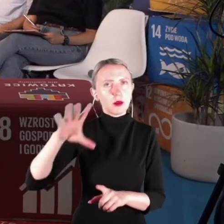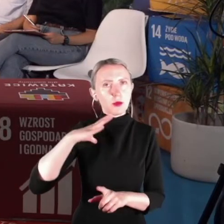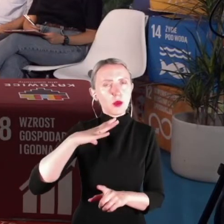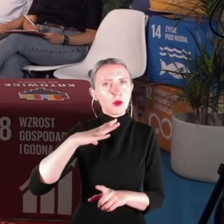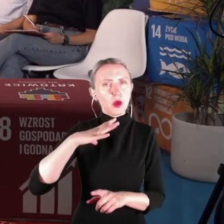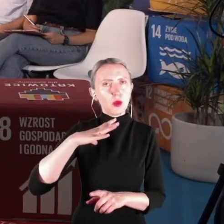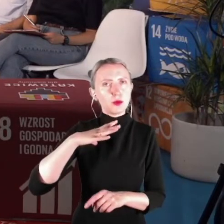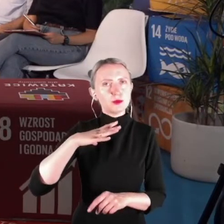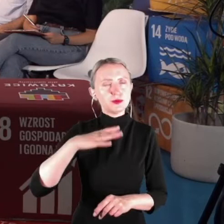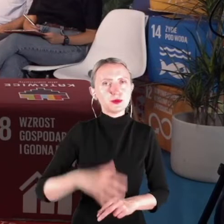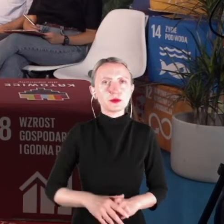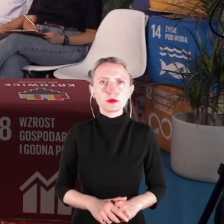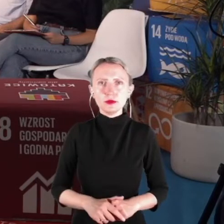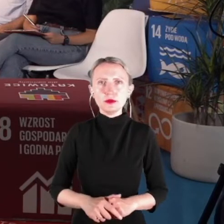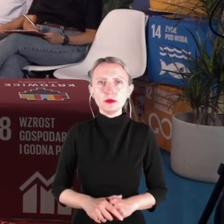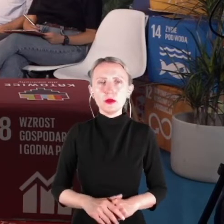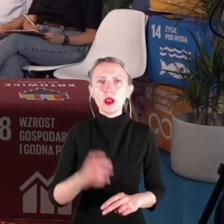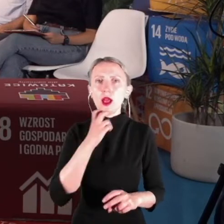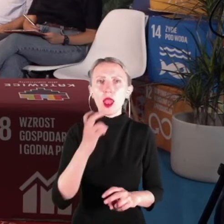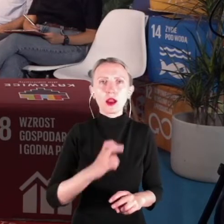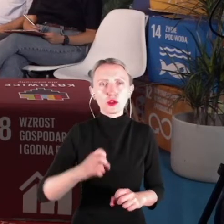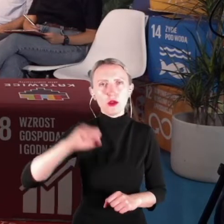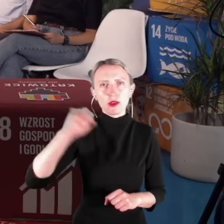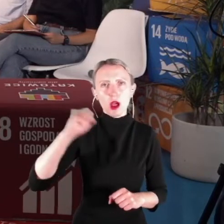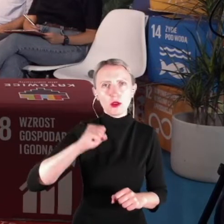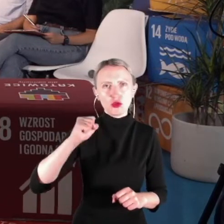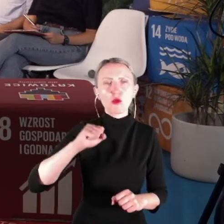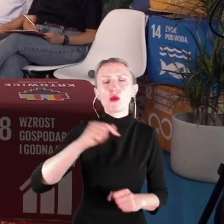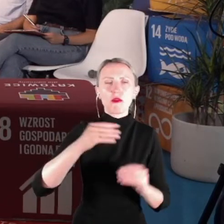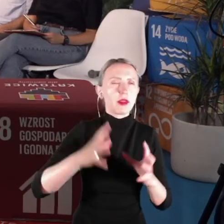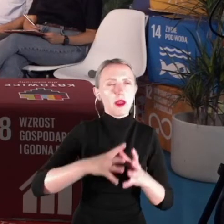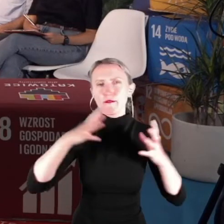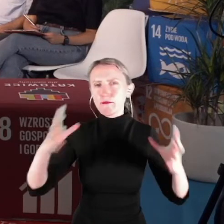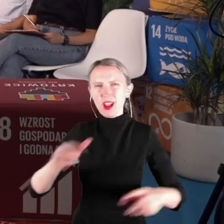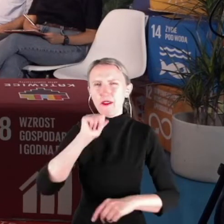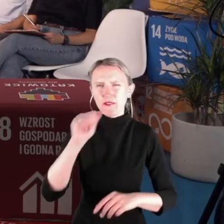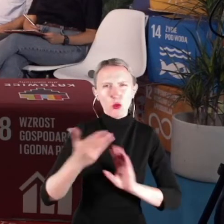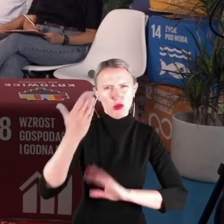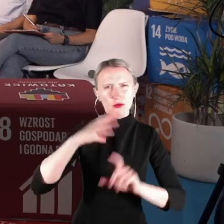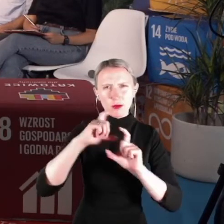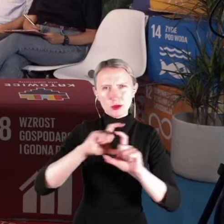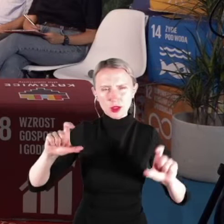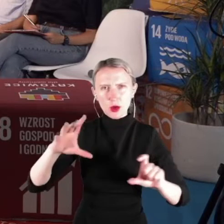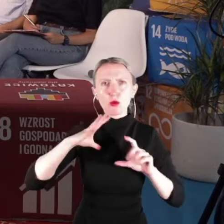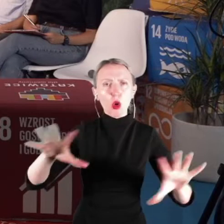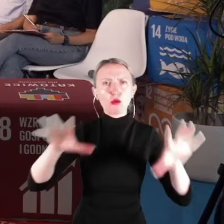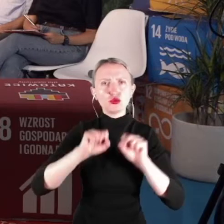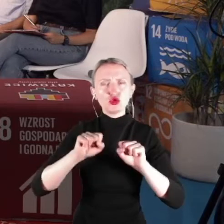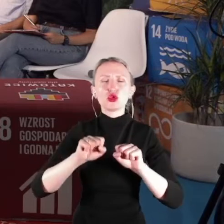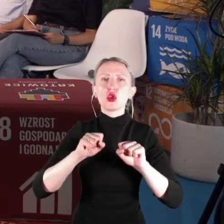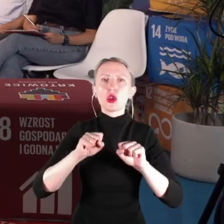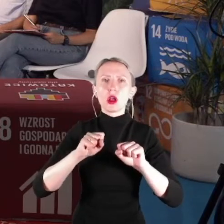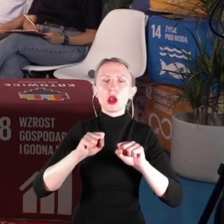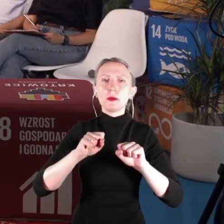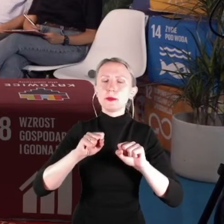the most powerful in Europe. When we started to work on it, it attracted our attention from three very